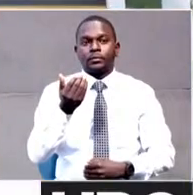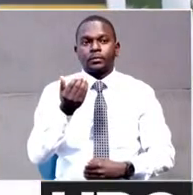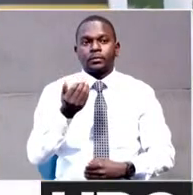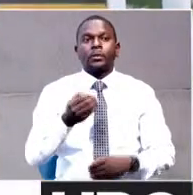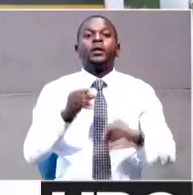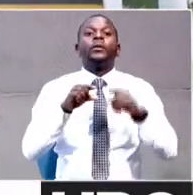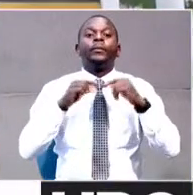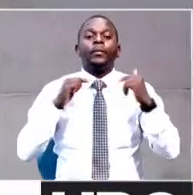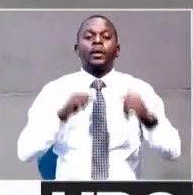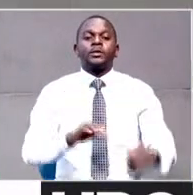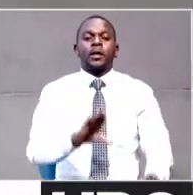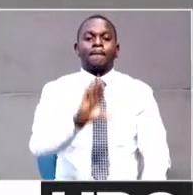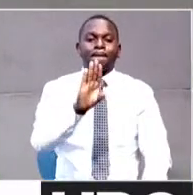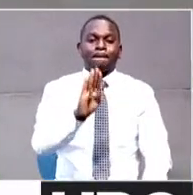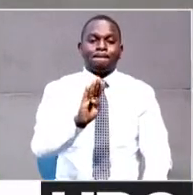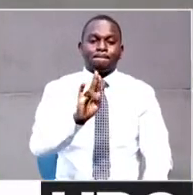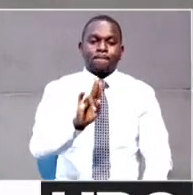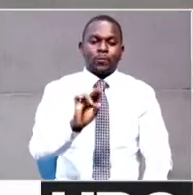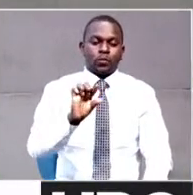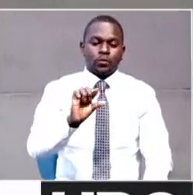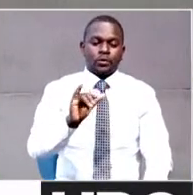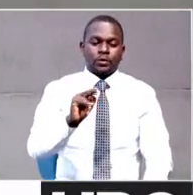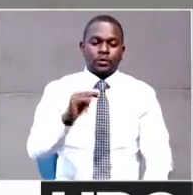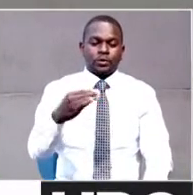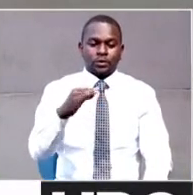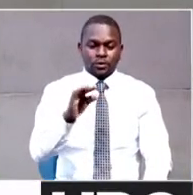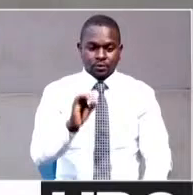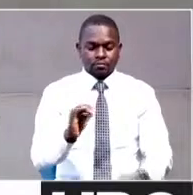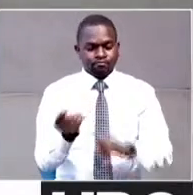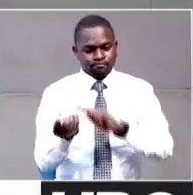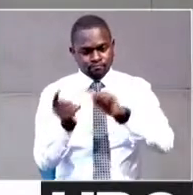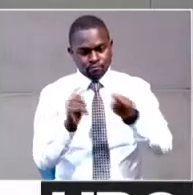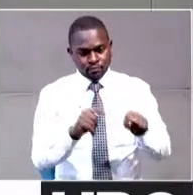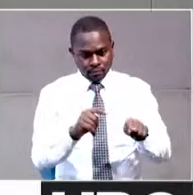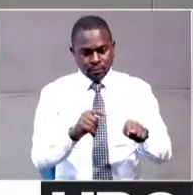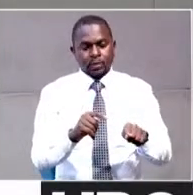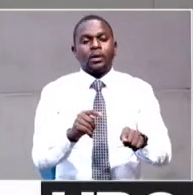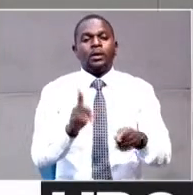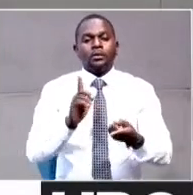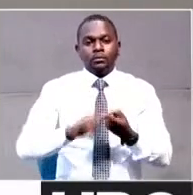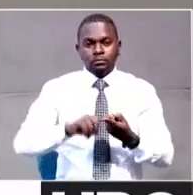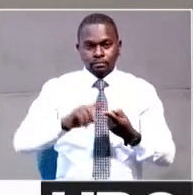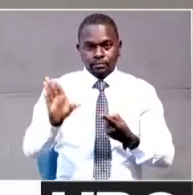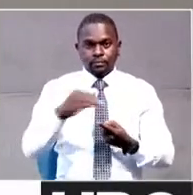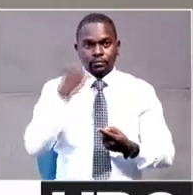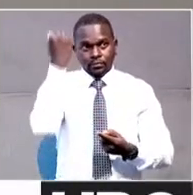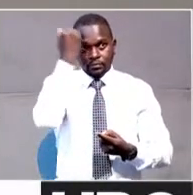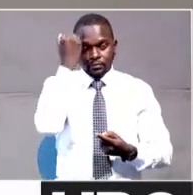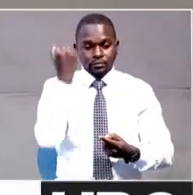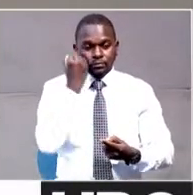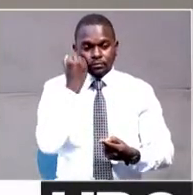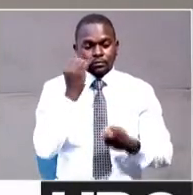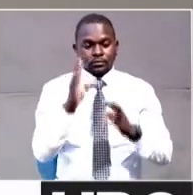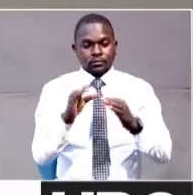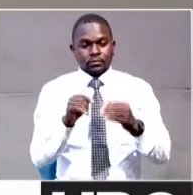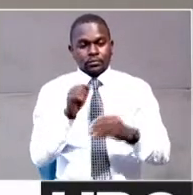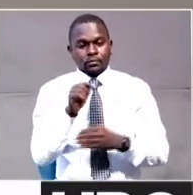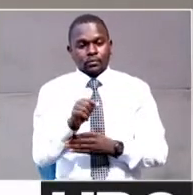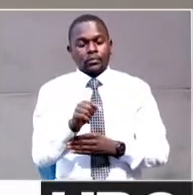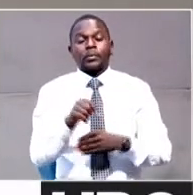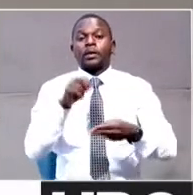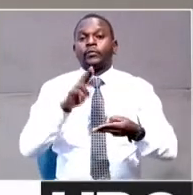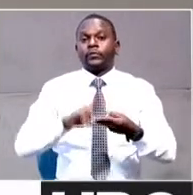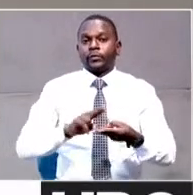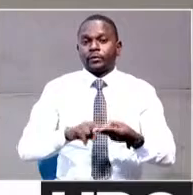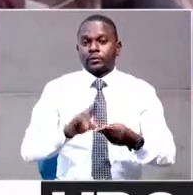Pastor Aloysius Bujingo and Susan Namakula Nantaba have appeared before Entebbe Grade 1 Magistrate Stella Okwang Pechula this